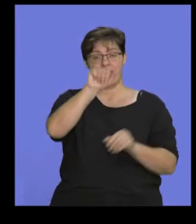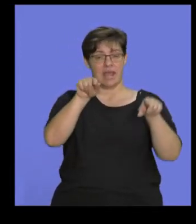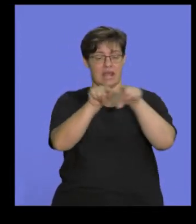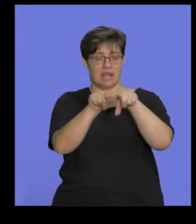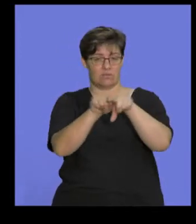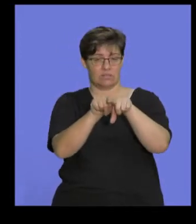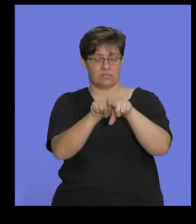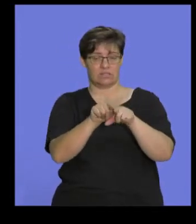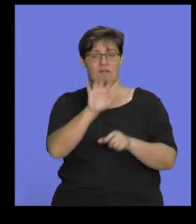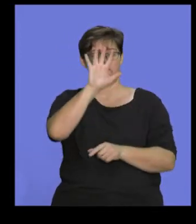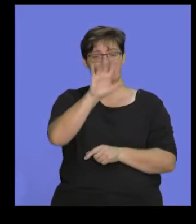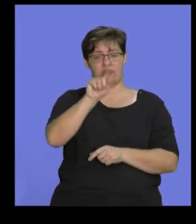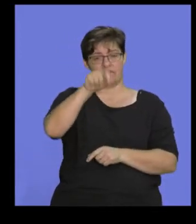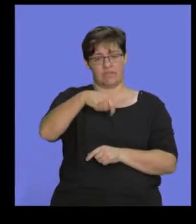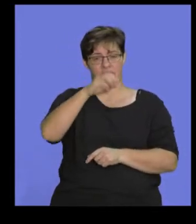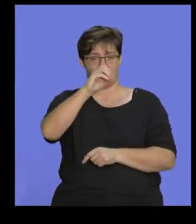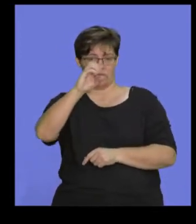is equals to